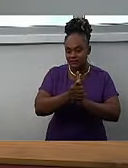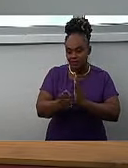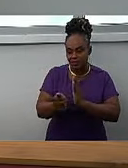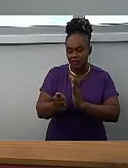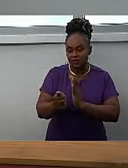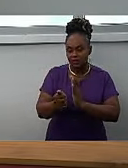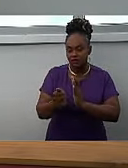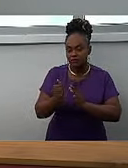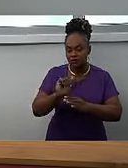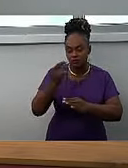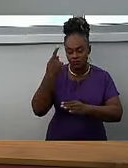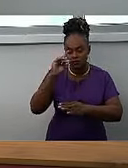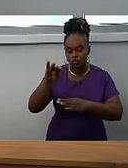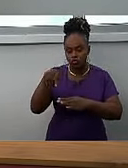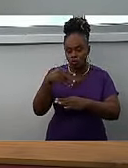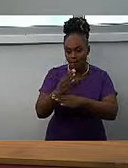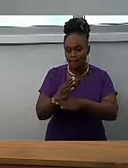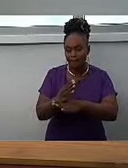the job market.